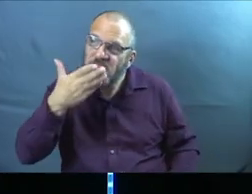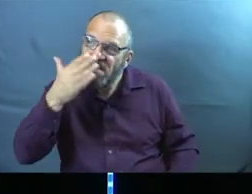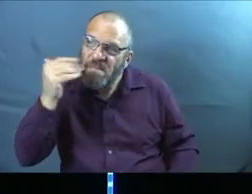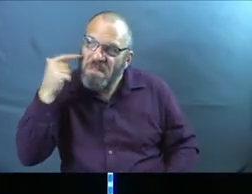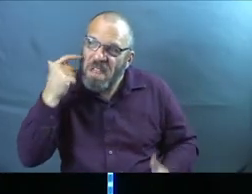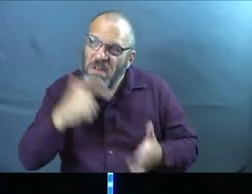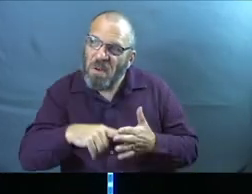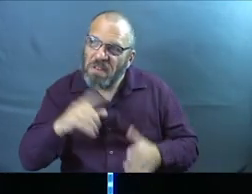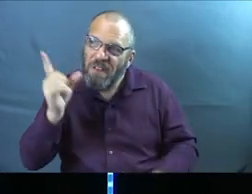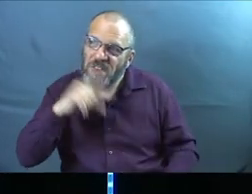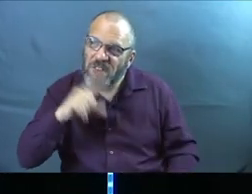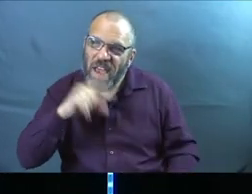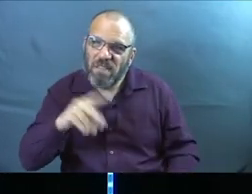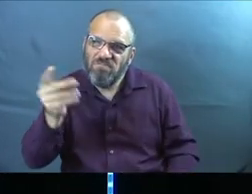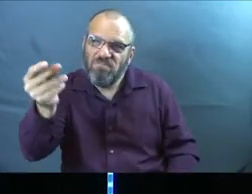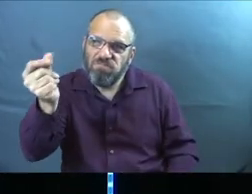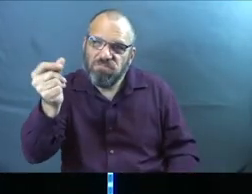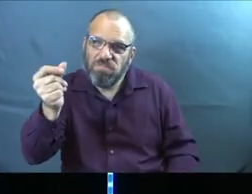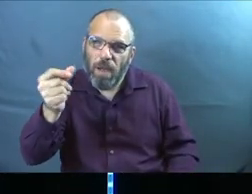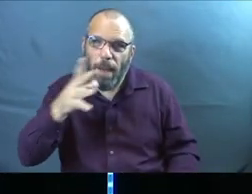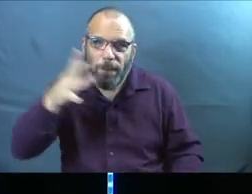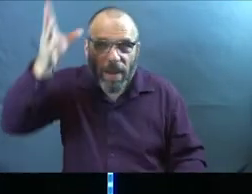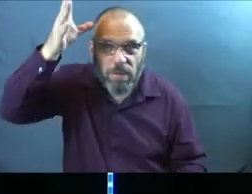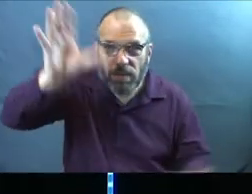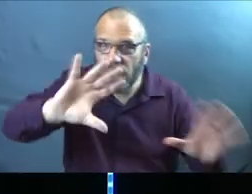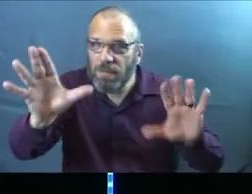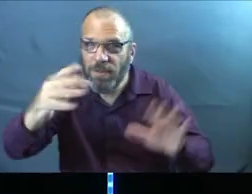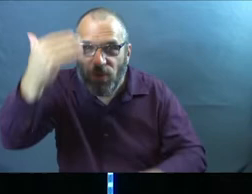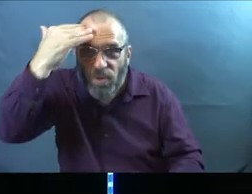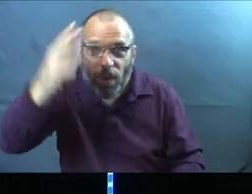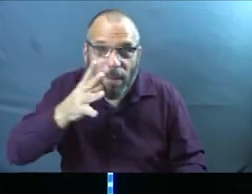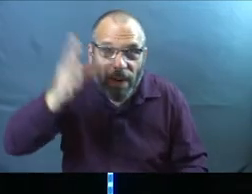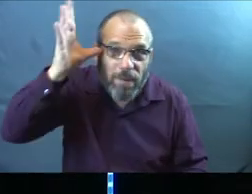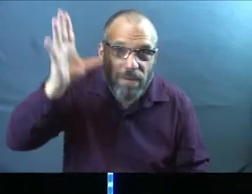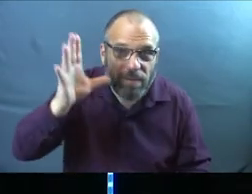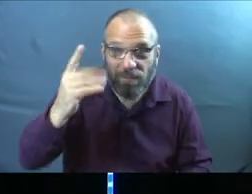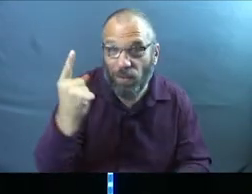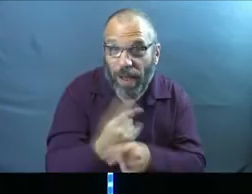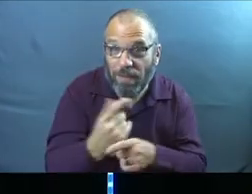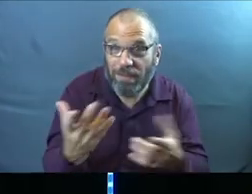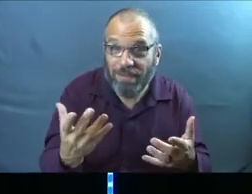away. Where are you parents at? You know.